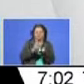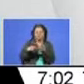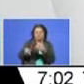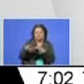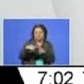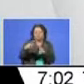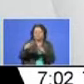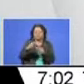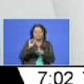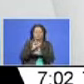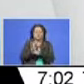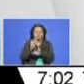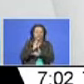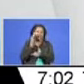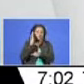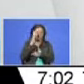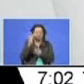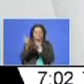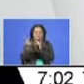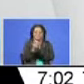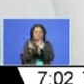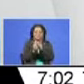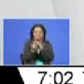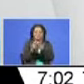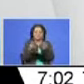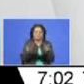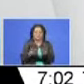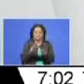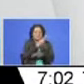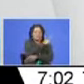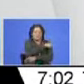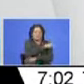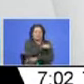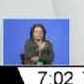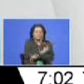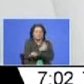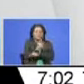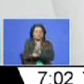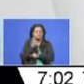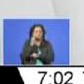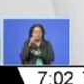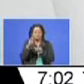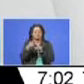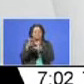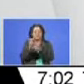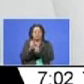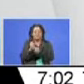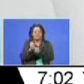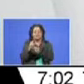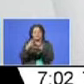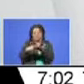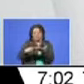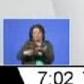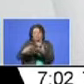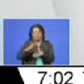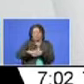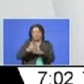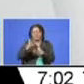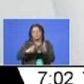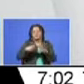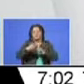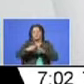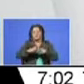Hospital Authority tomorrow so that I can get the details as to what are the issues and the way forward. And I would meet with the